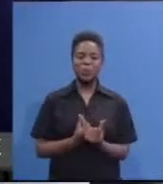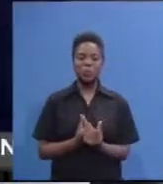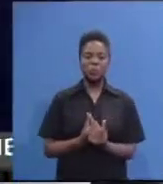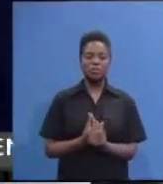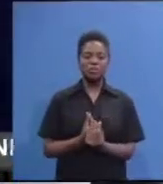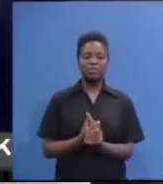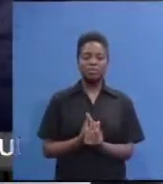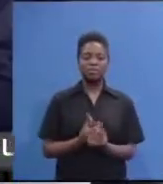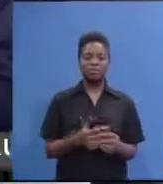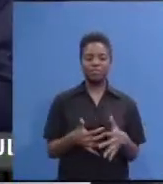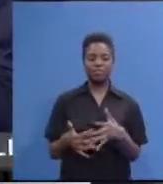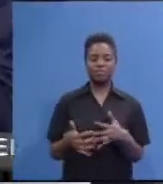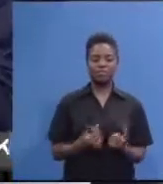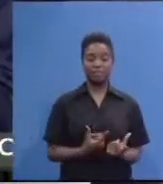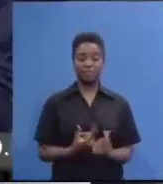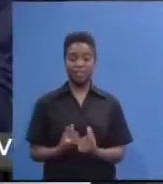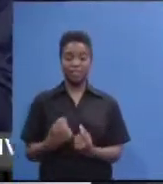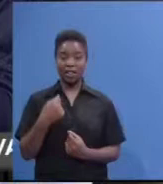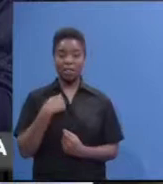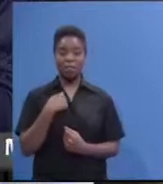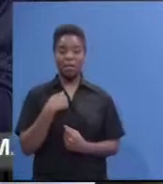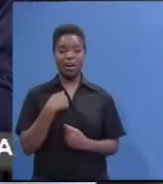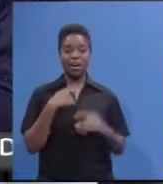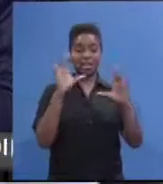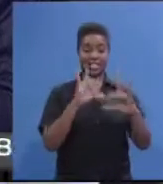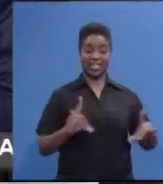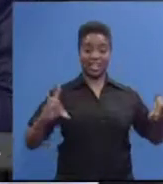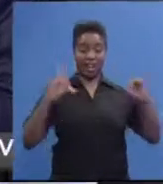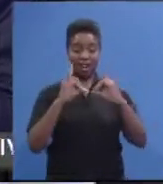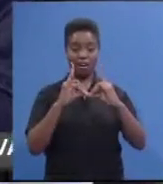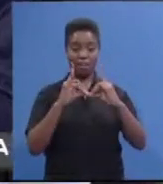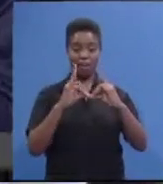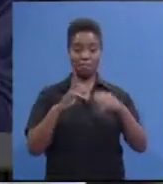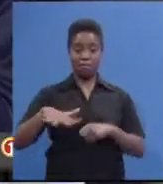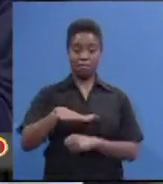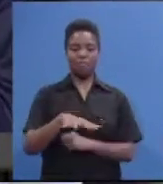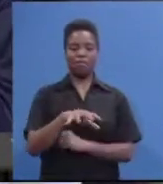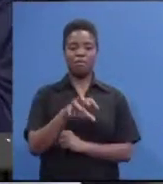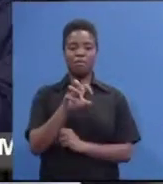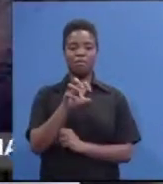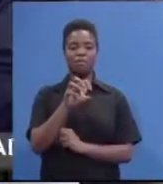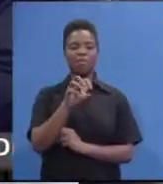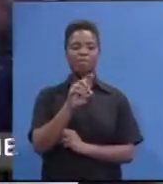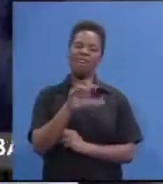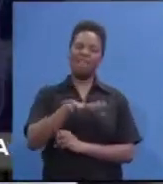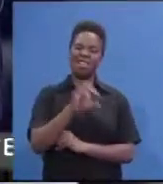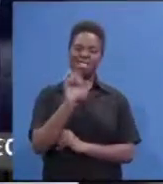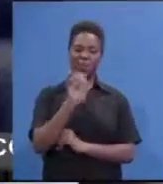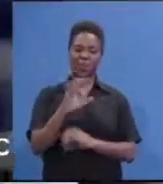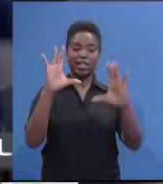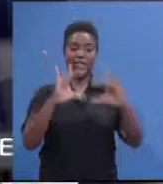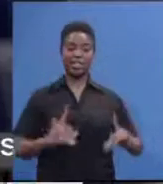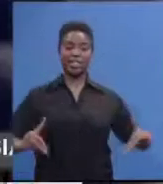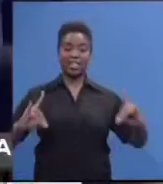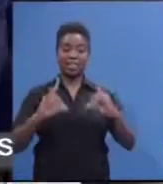to be put up at the stadium, Orlando Stadium. Was it? Yeah, I think it was Orlando Stadium. And then he called all of